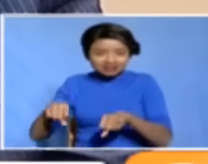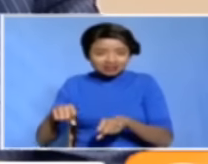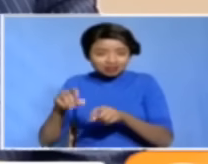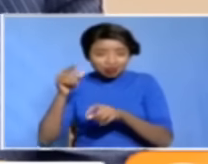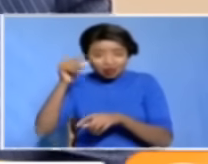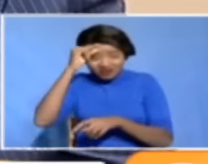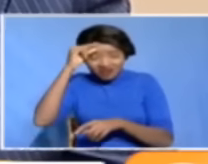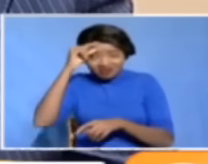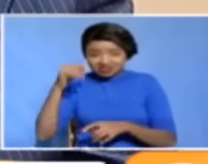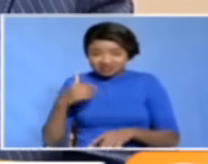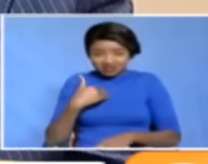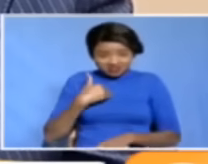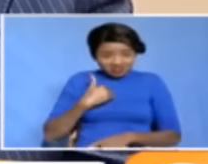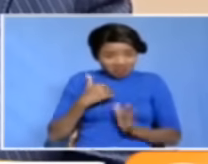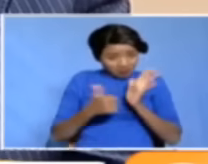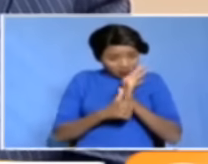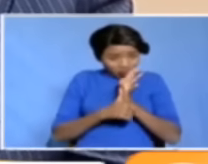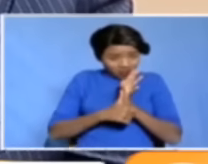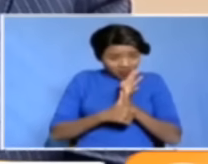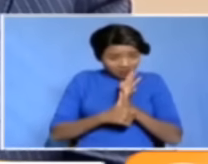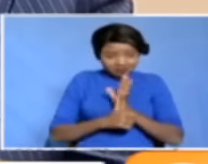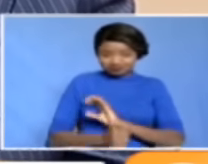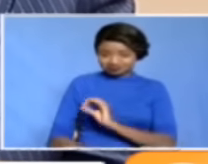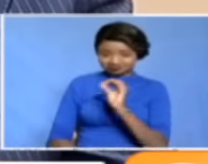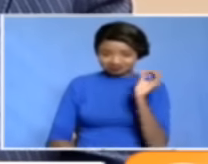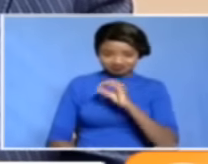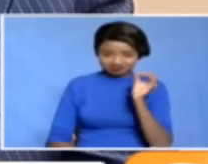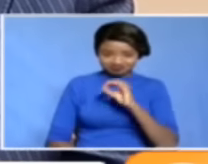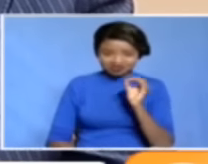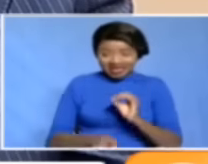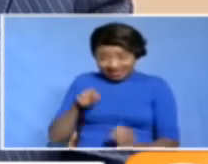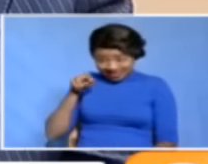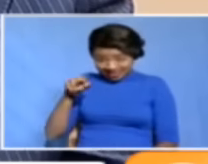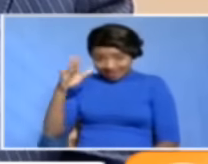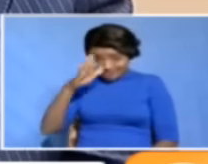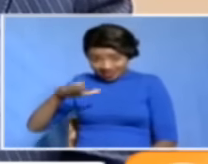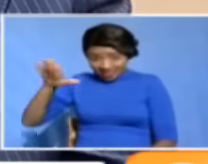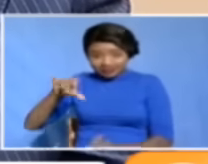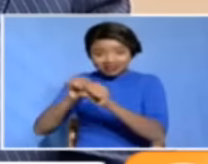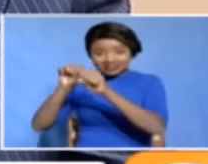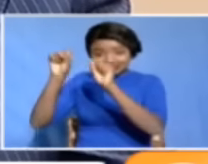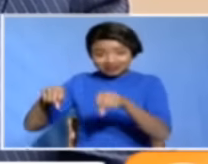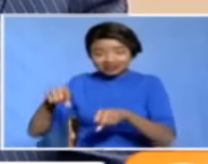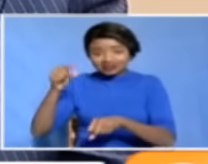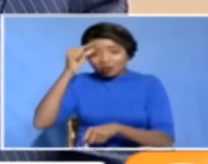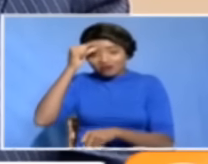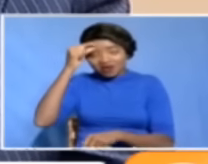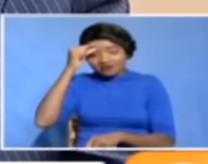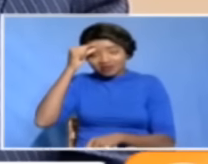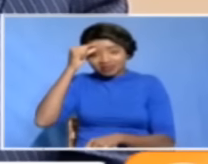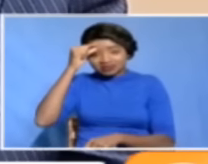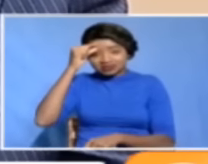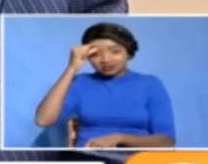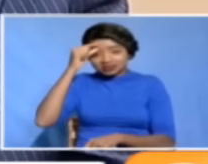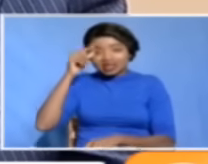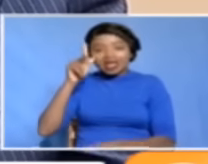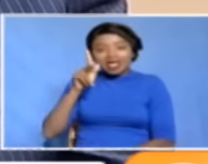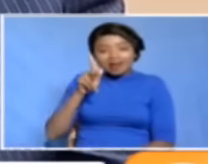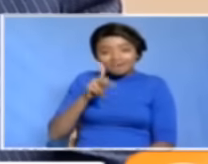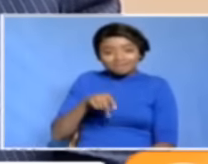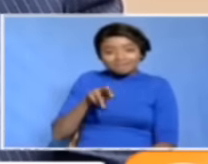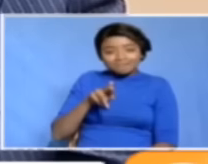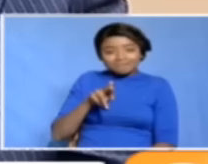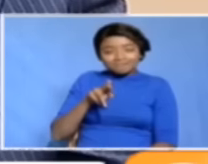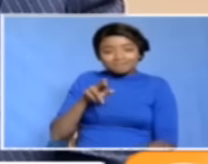fact, a parliamentary system of government where the prime minister will be chosen by the